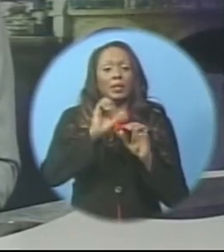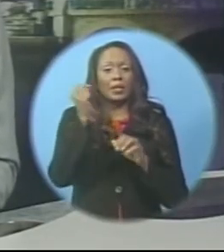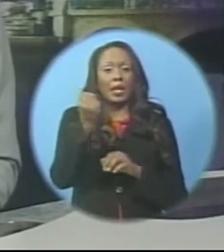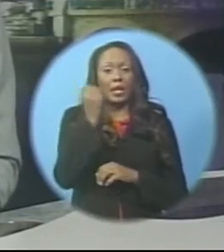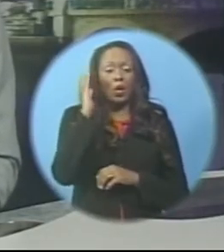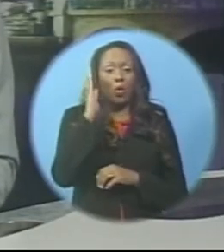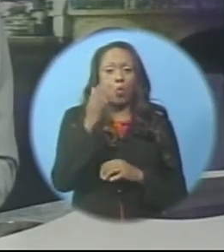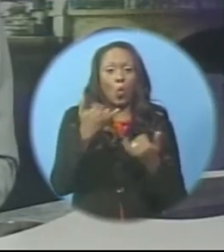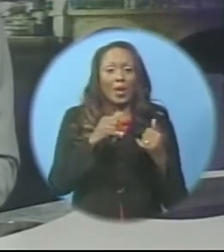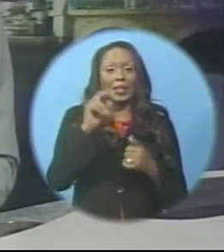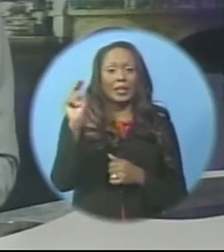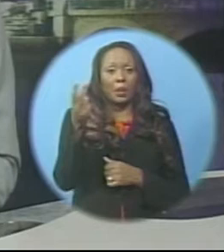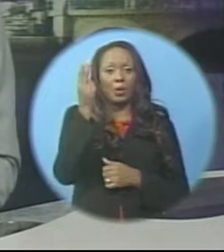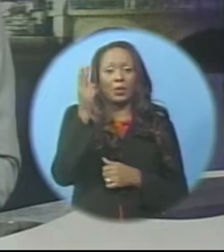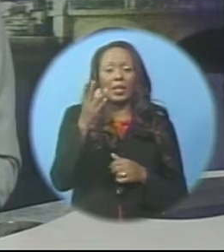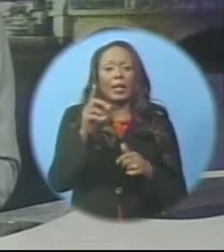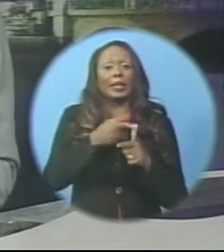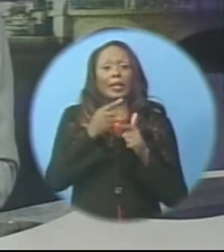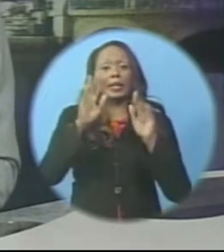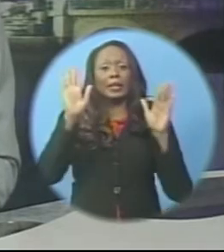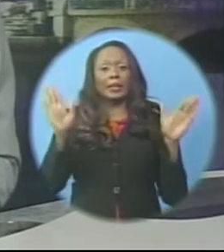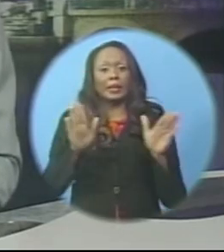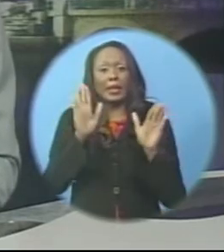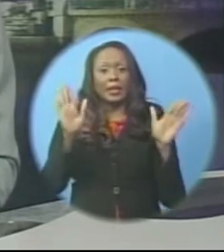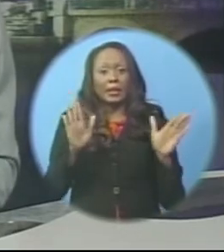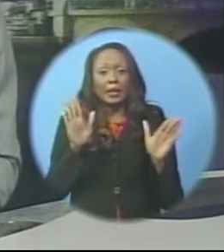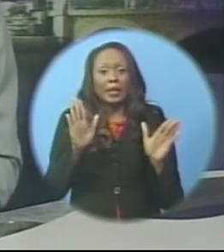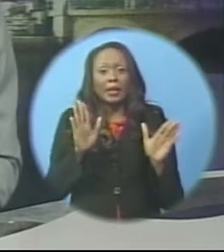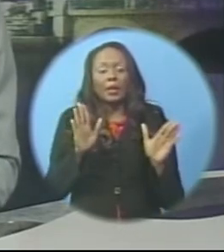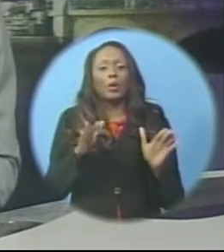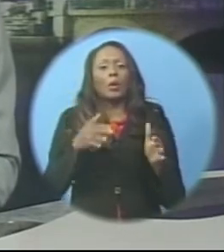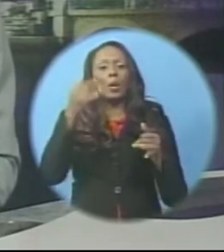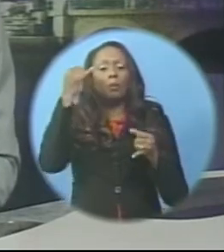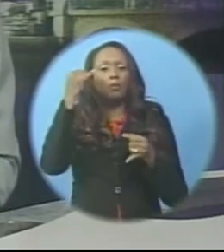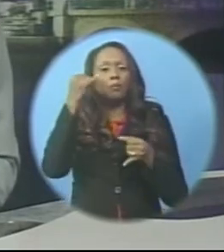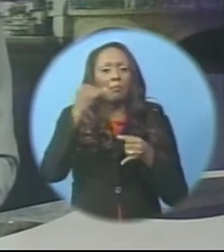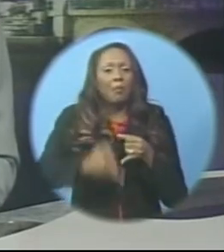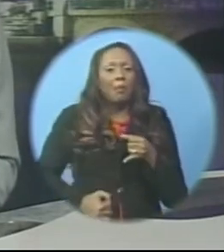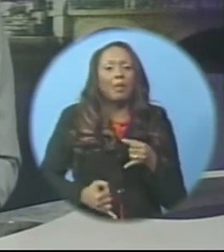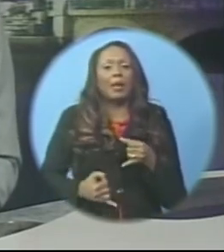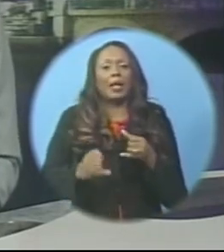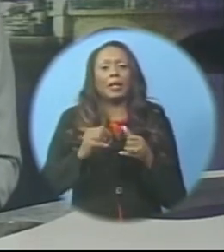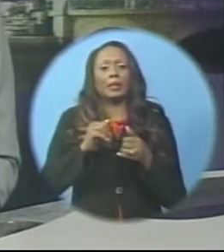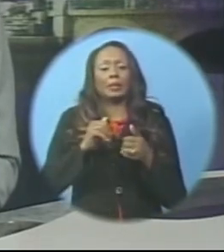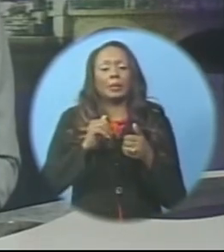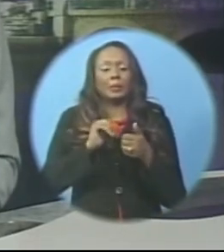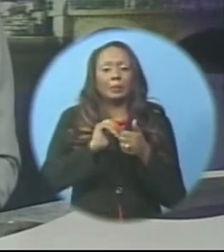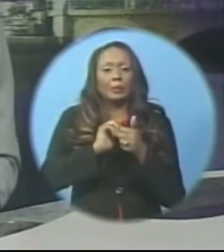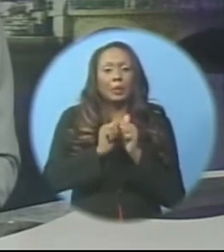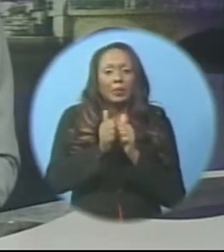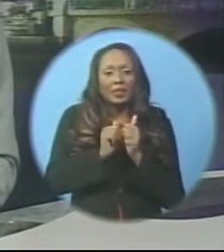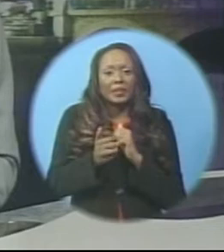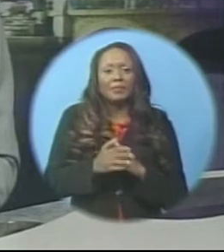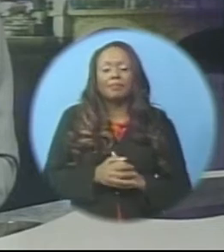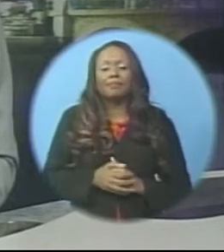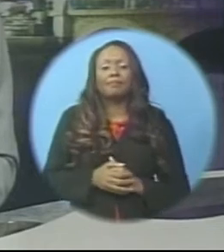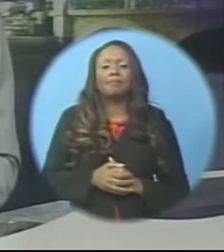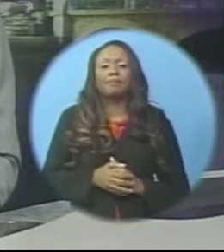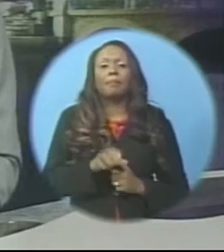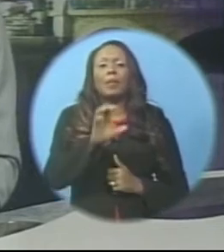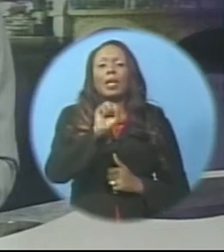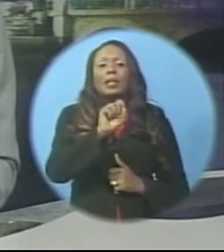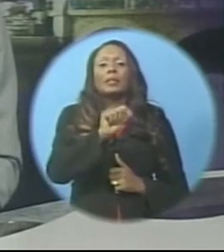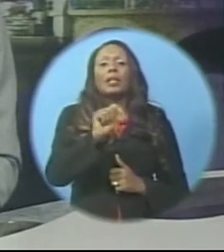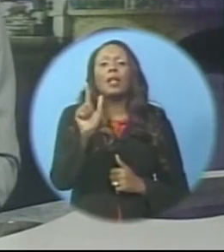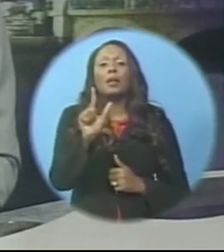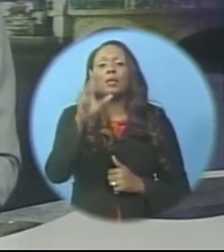Then on Sunday, the reverse singles will bring the curtain down on the tie. St. Leonard's boys are through to the semi-finals